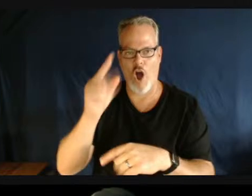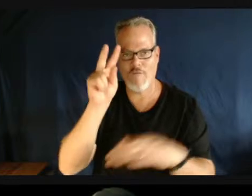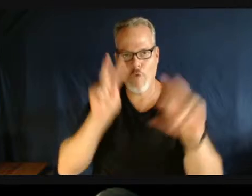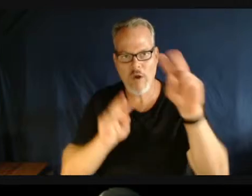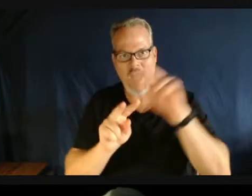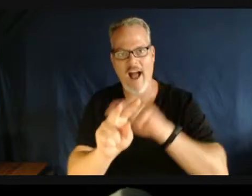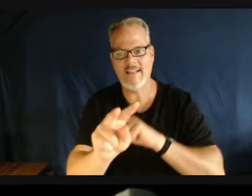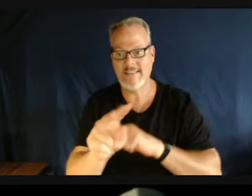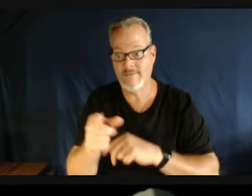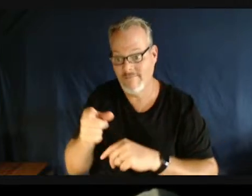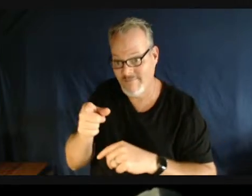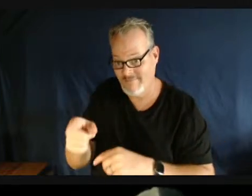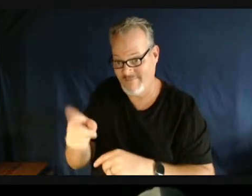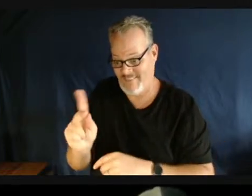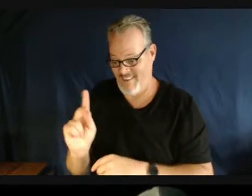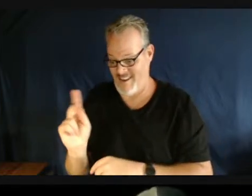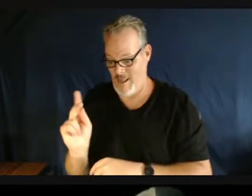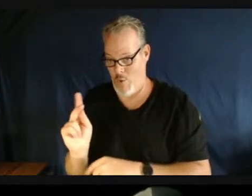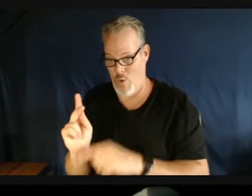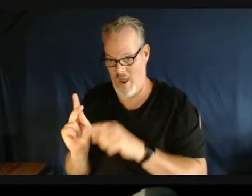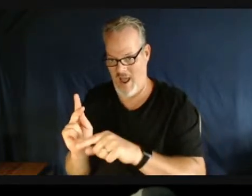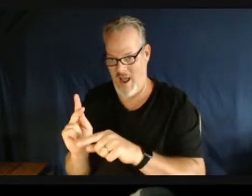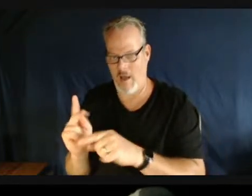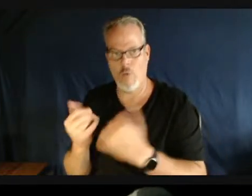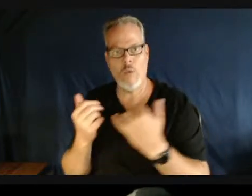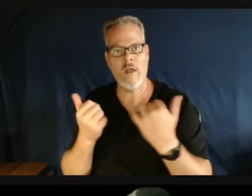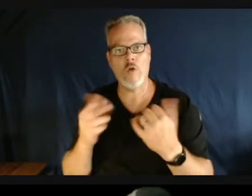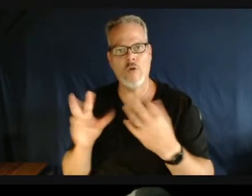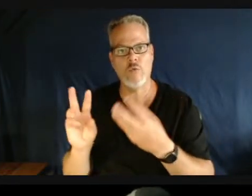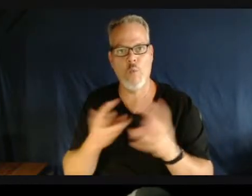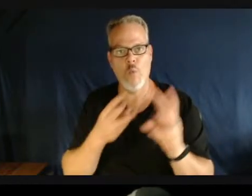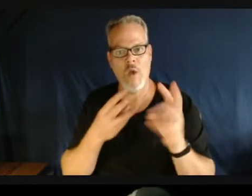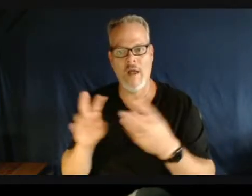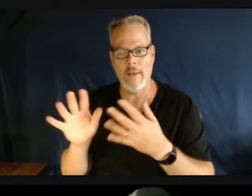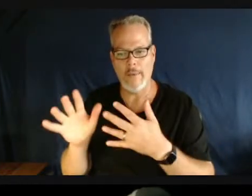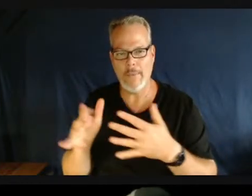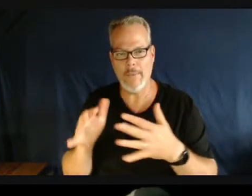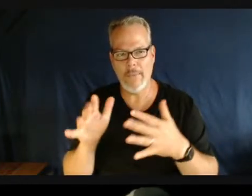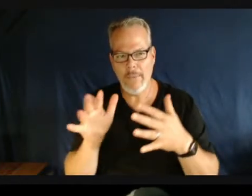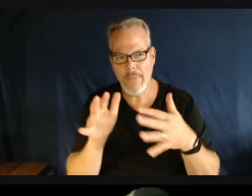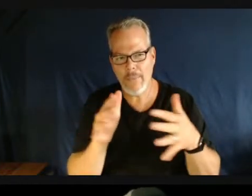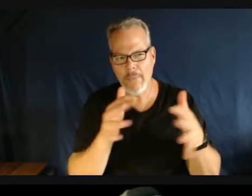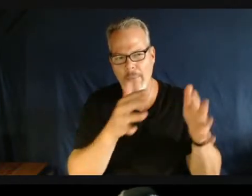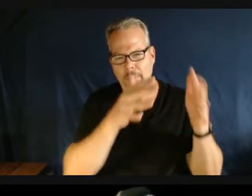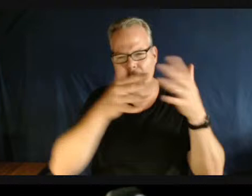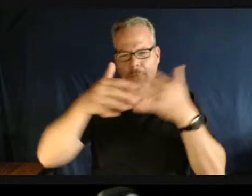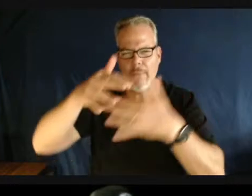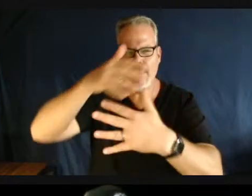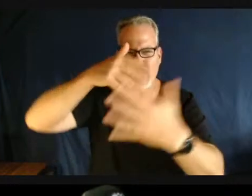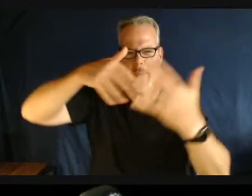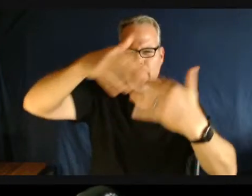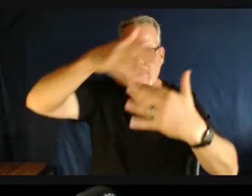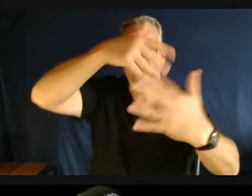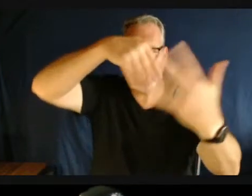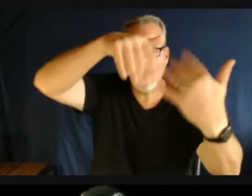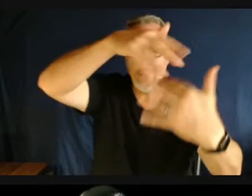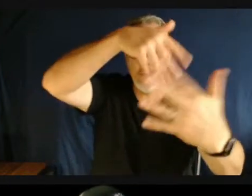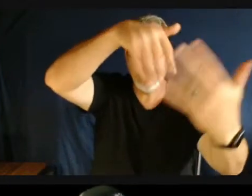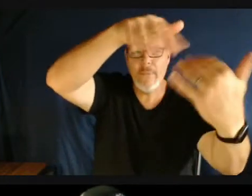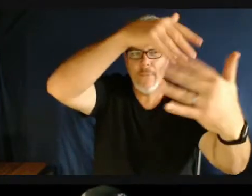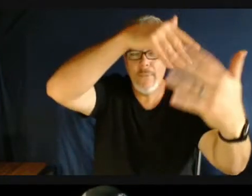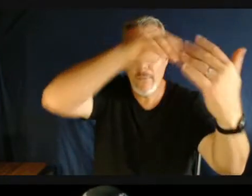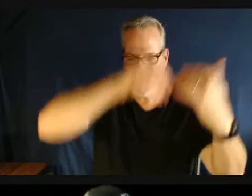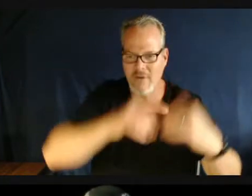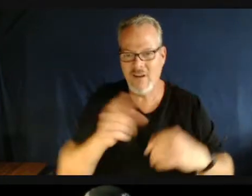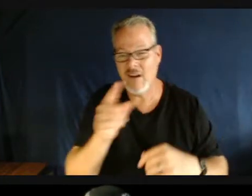emission source at Kīlauea. With the current weather patterns, that gas that currently is very concentrated